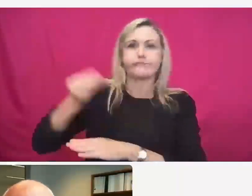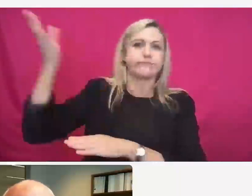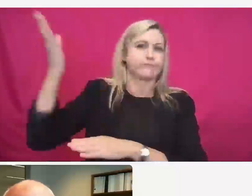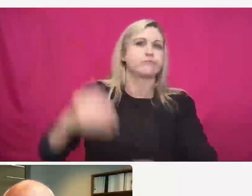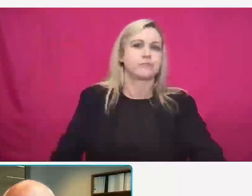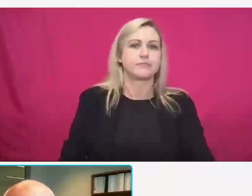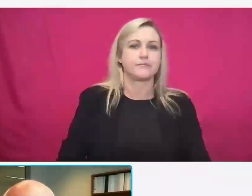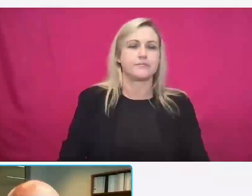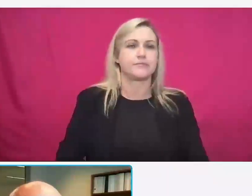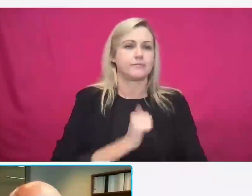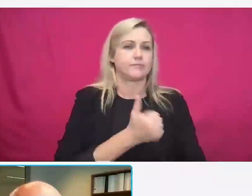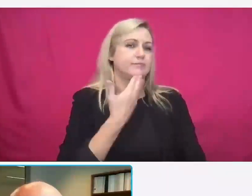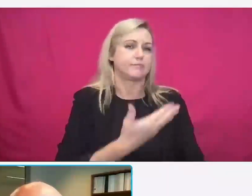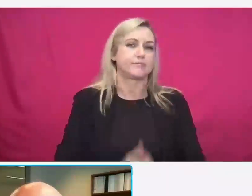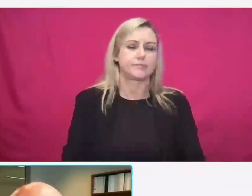Okay, thanks.